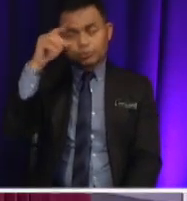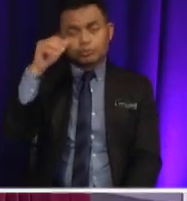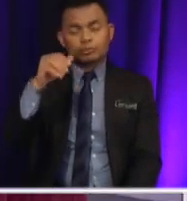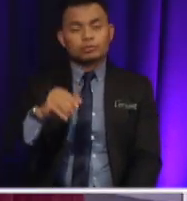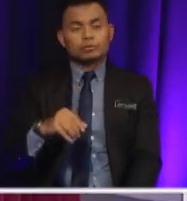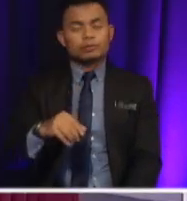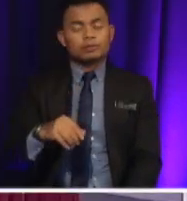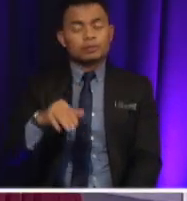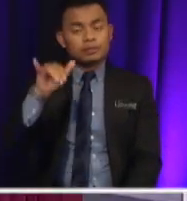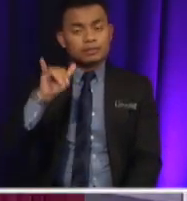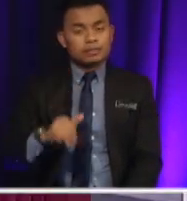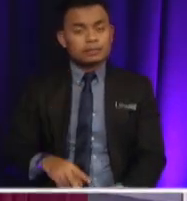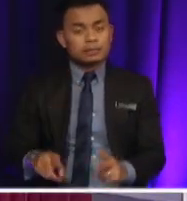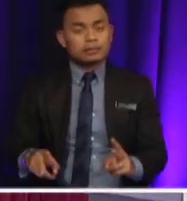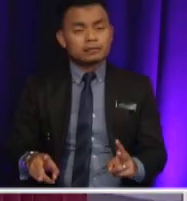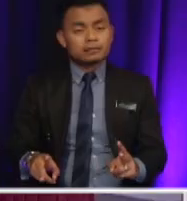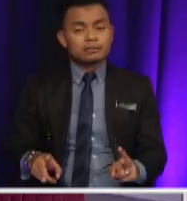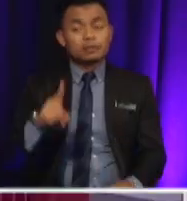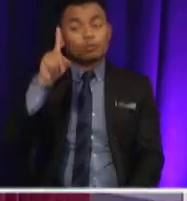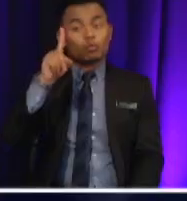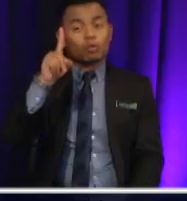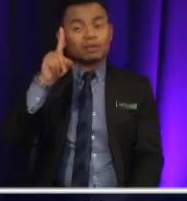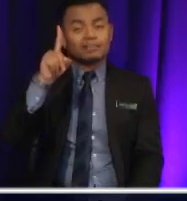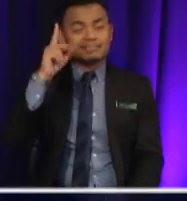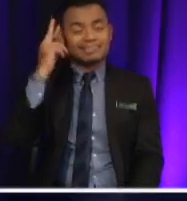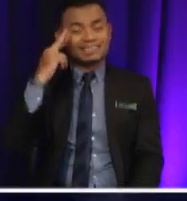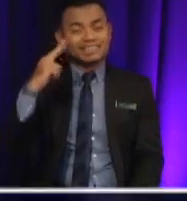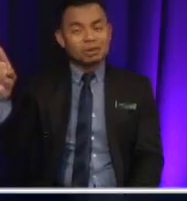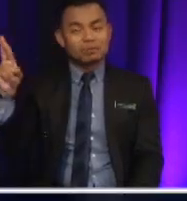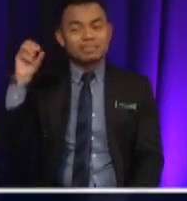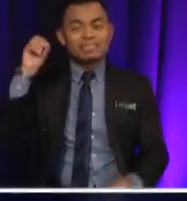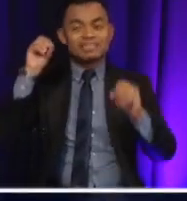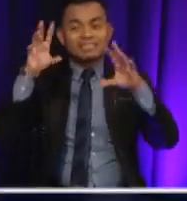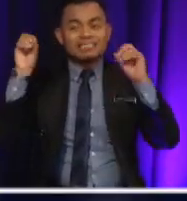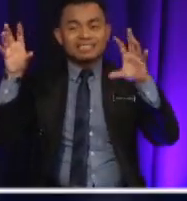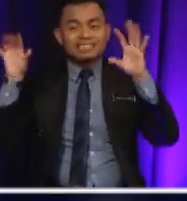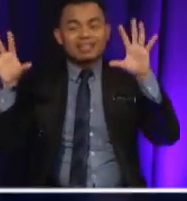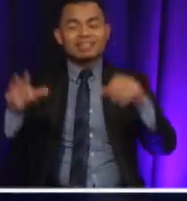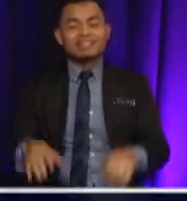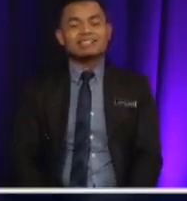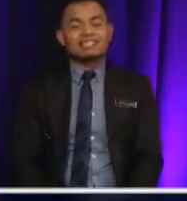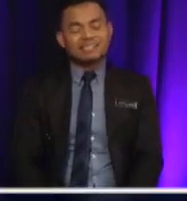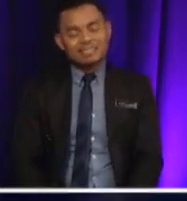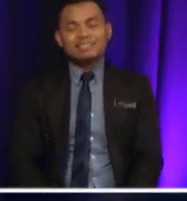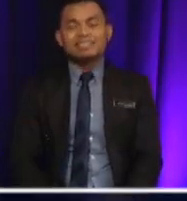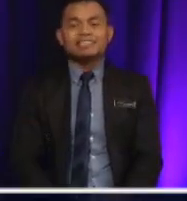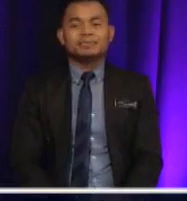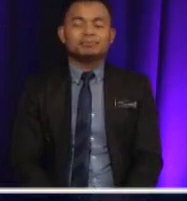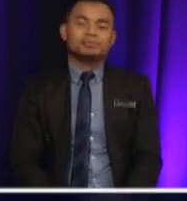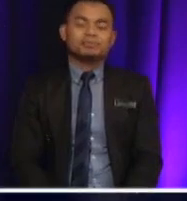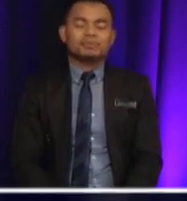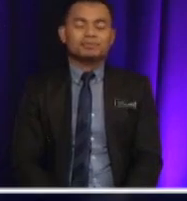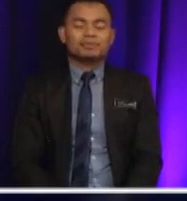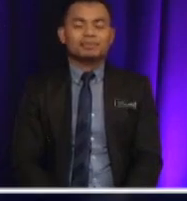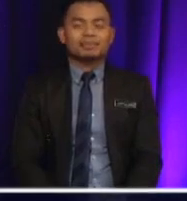today, I'm going to give you 1,000 stars because you did really well. Lovely. And I love Thank literature. you so much, Teacher Halimata,